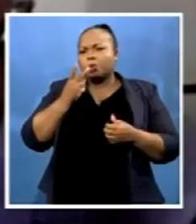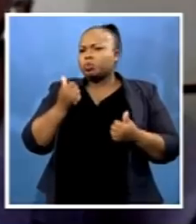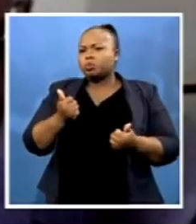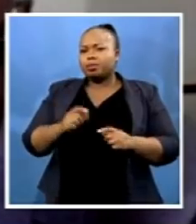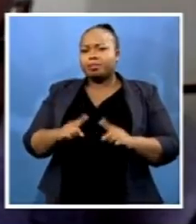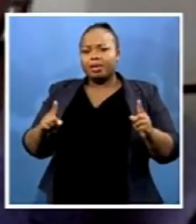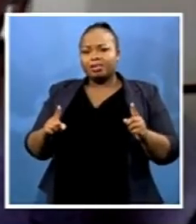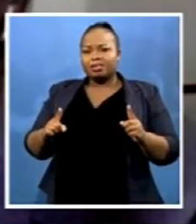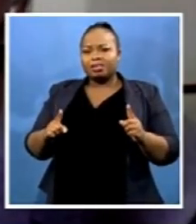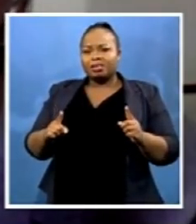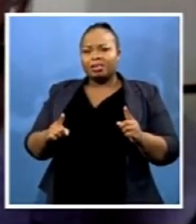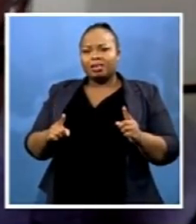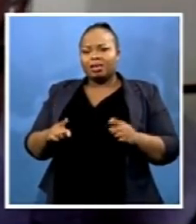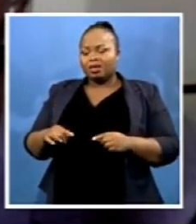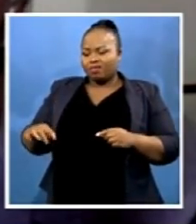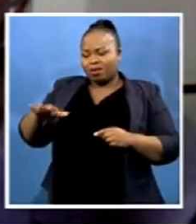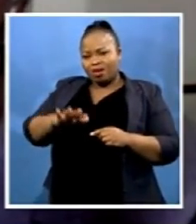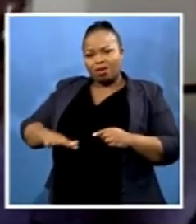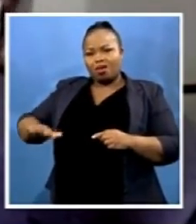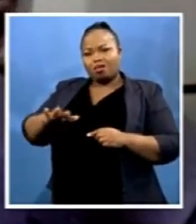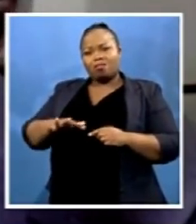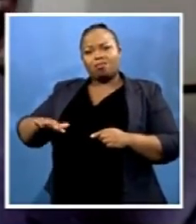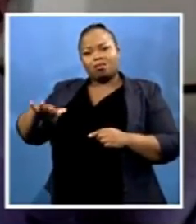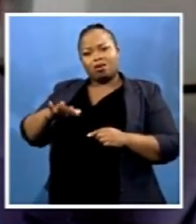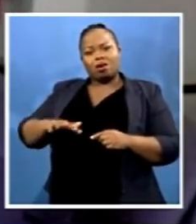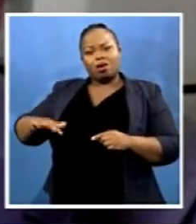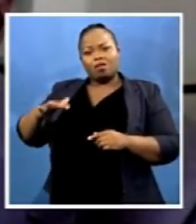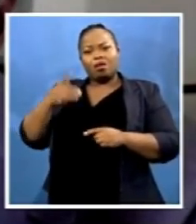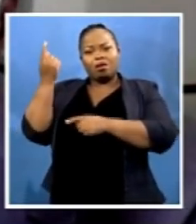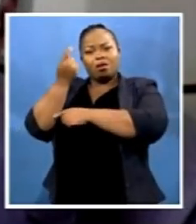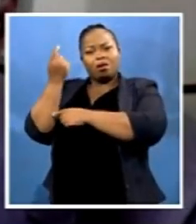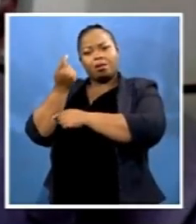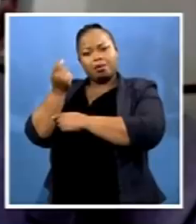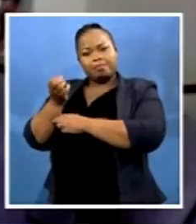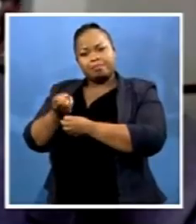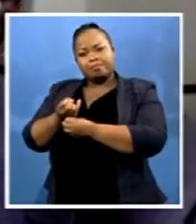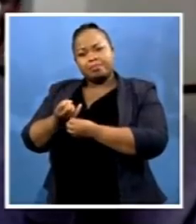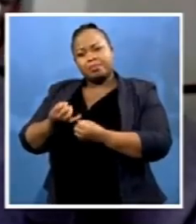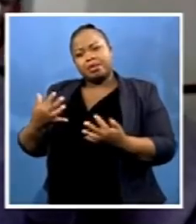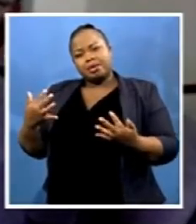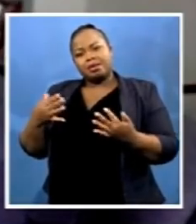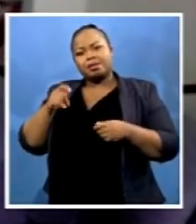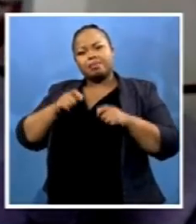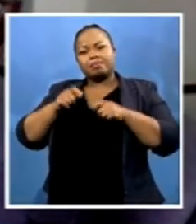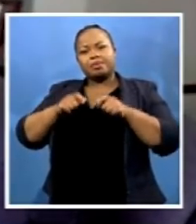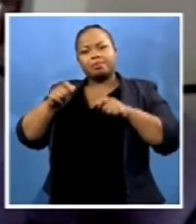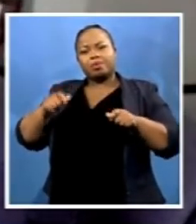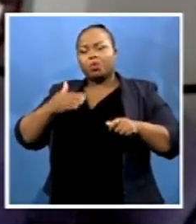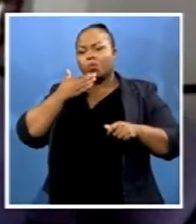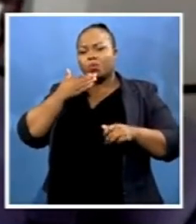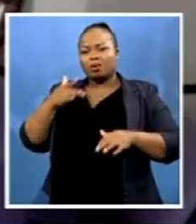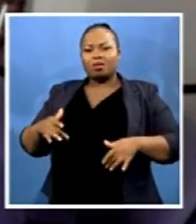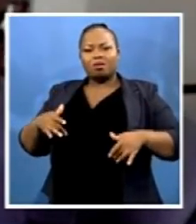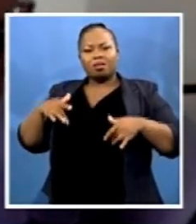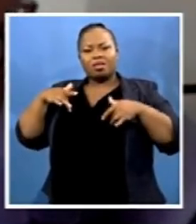where there's a large majority of, let me put it, people in the informal sector, for example, then that advice has